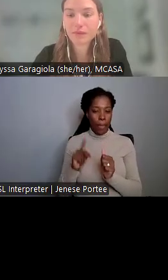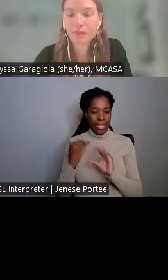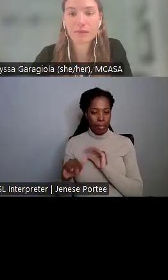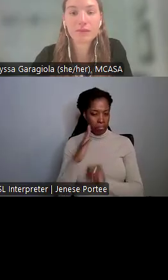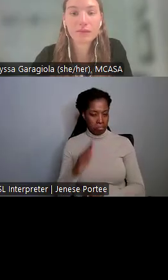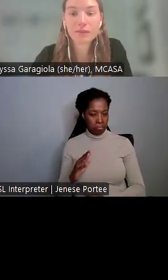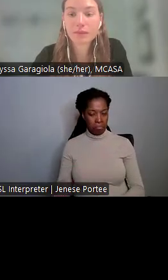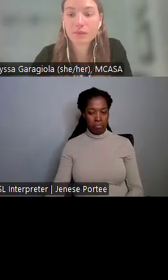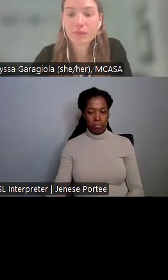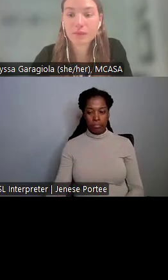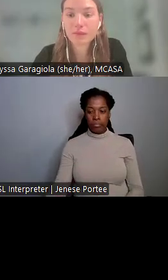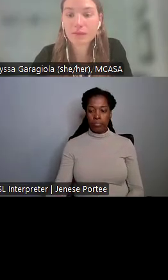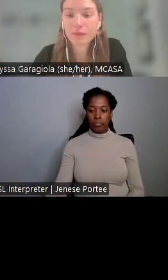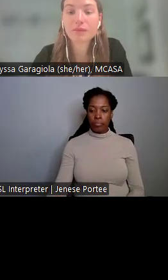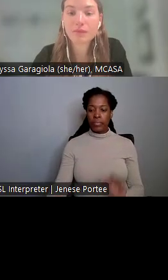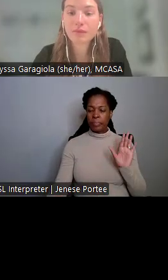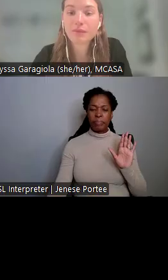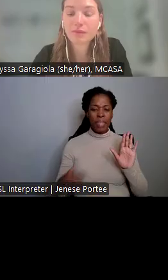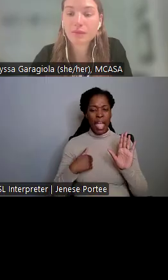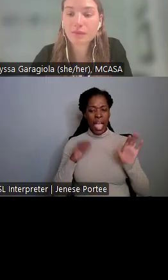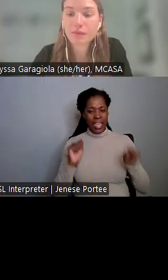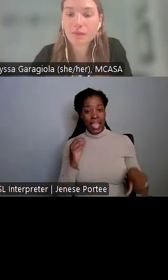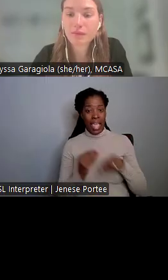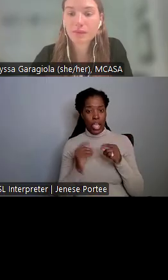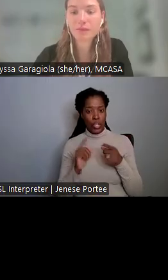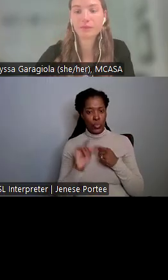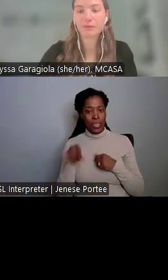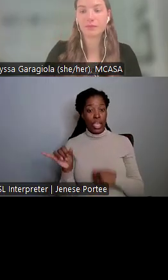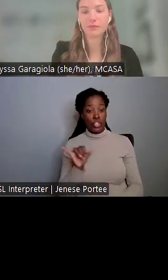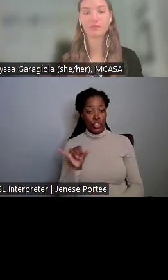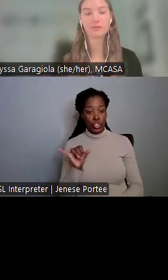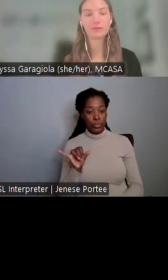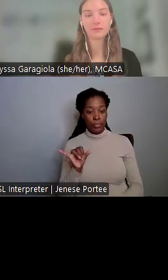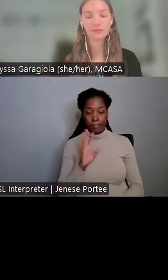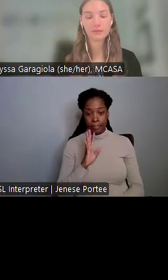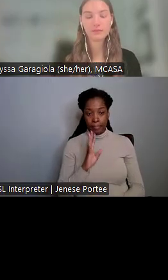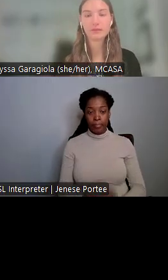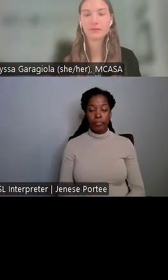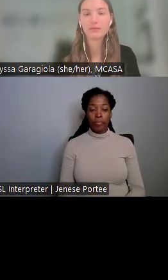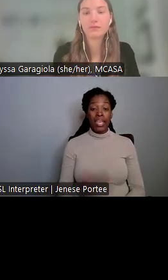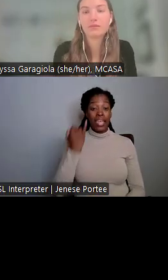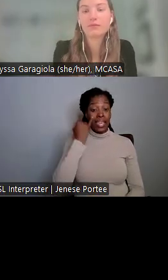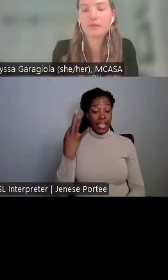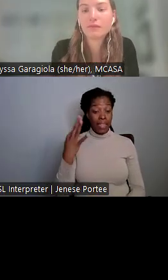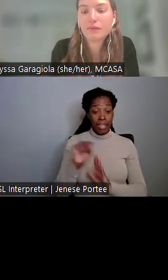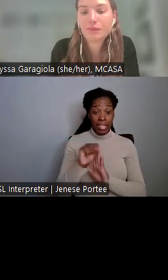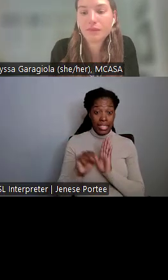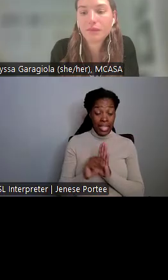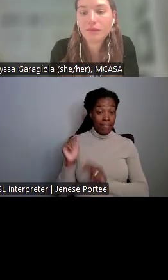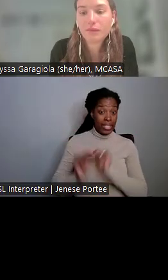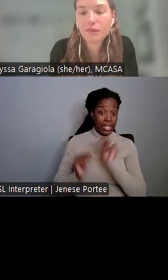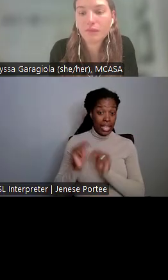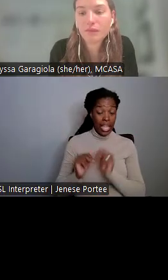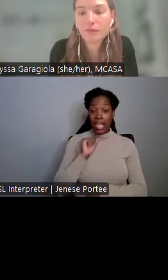Well, Alyssa, I can add to that too. So, if a state facility is not compliant